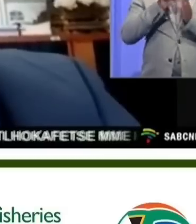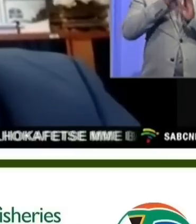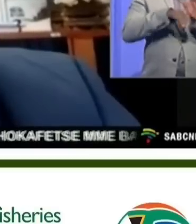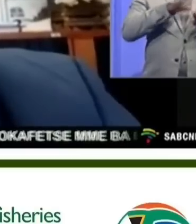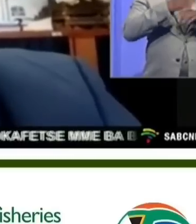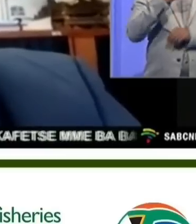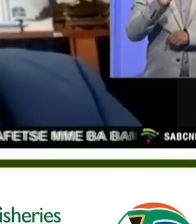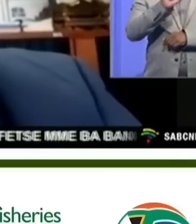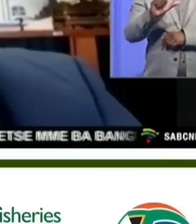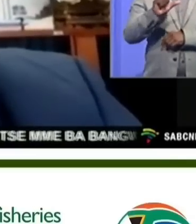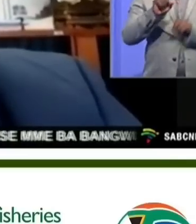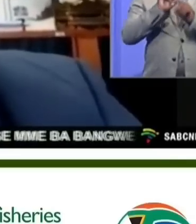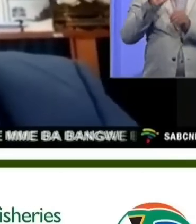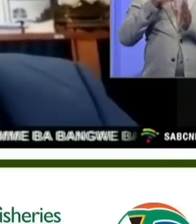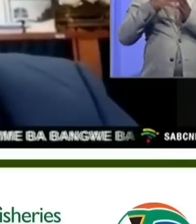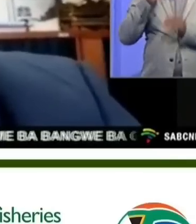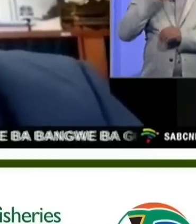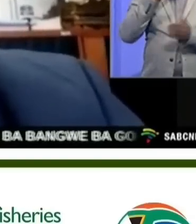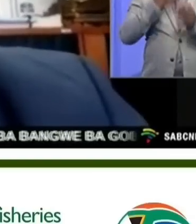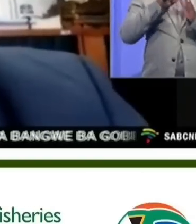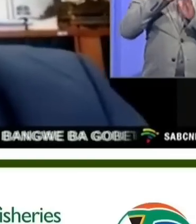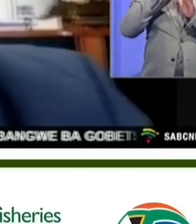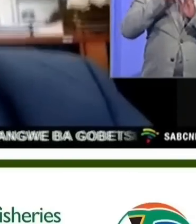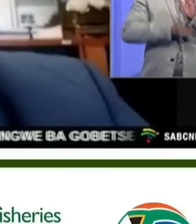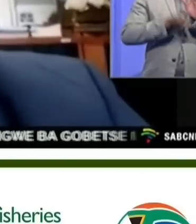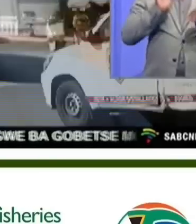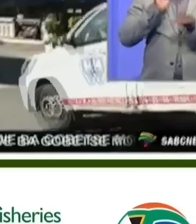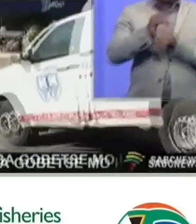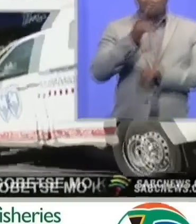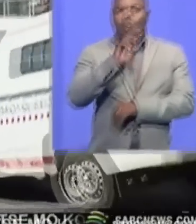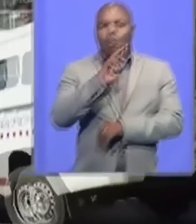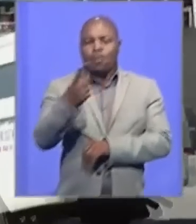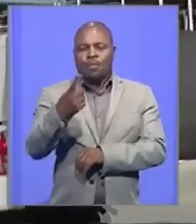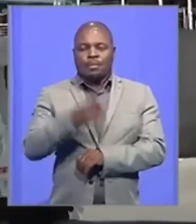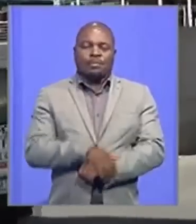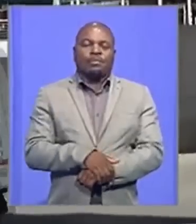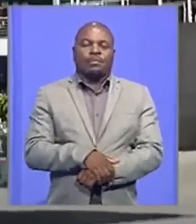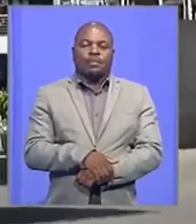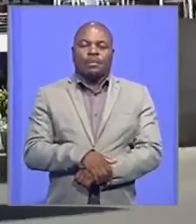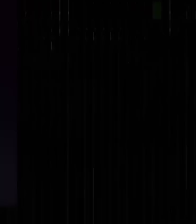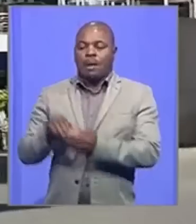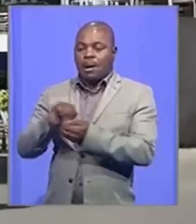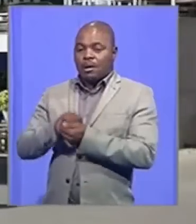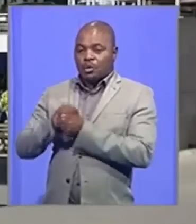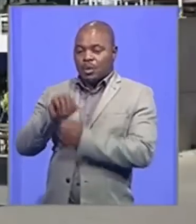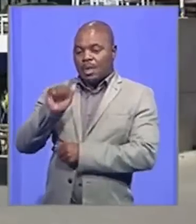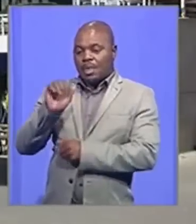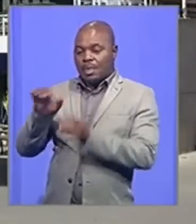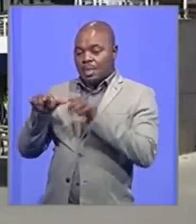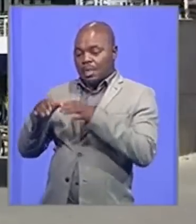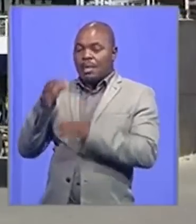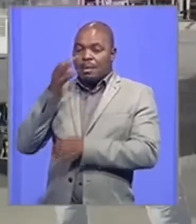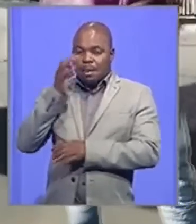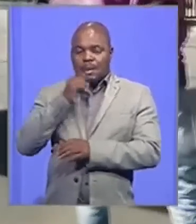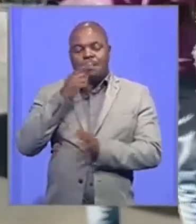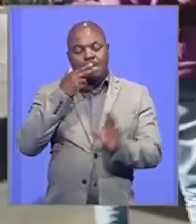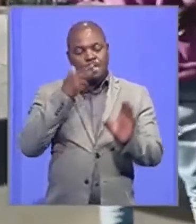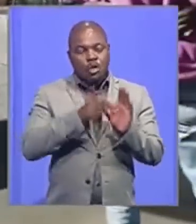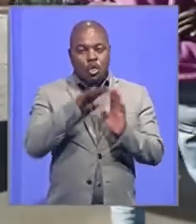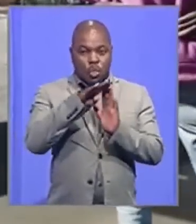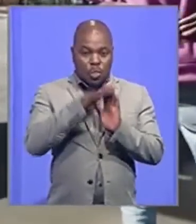the rand was not weaker, we could have seen prices dropping by more than 1 rand. Automobile Association ya re go ya